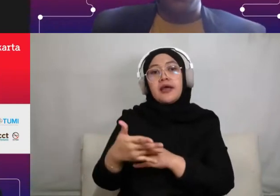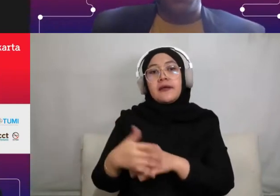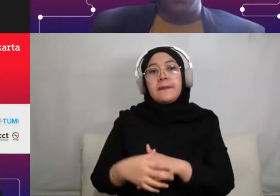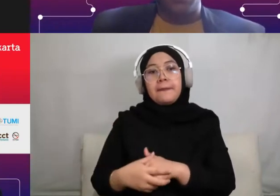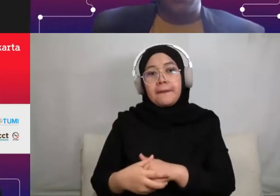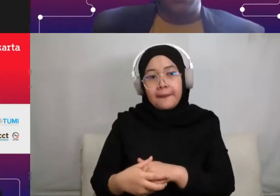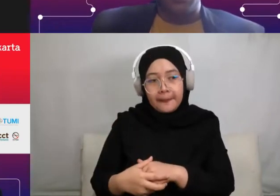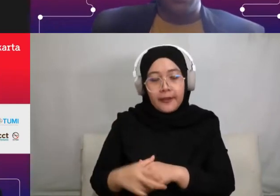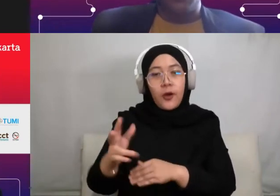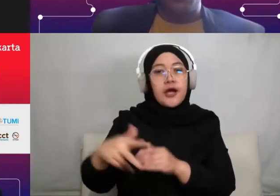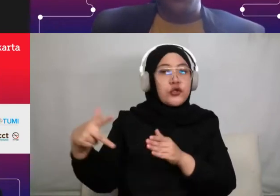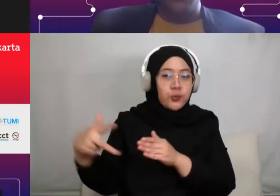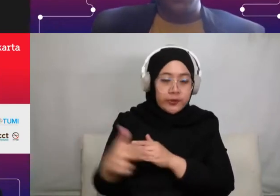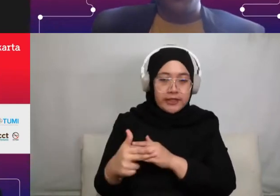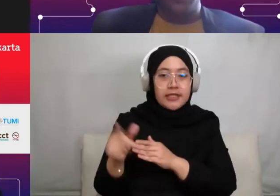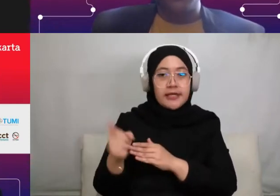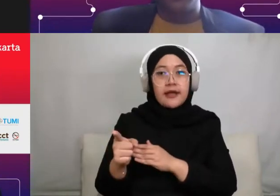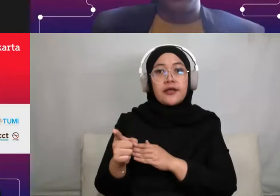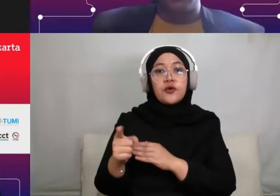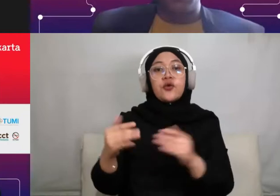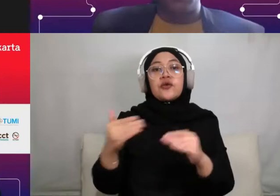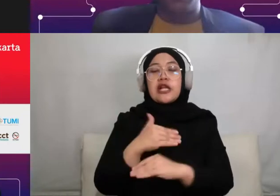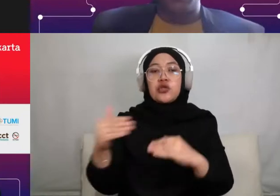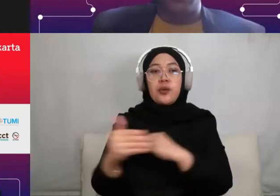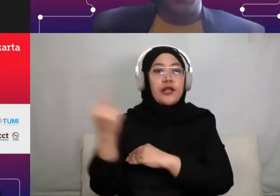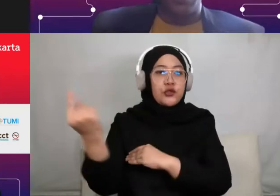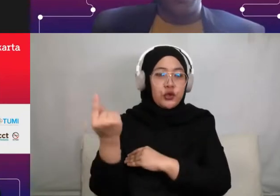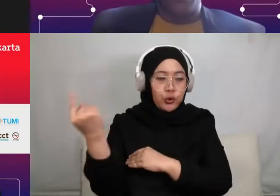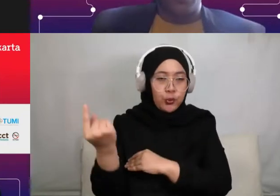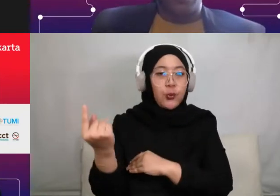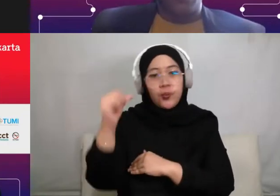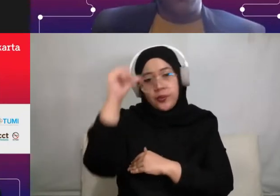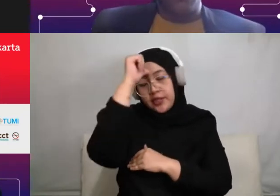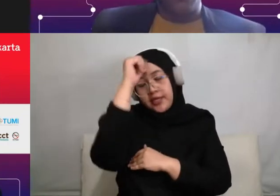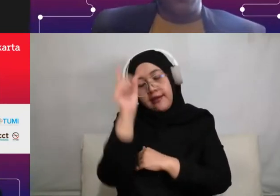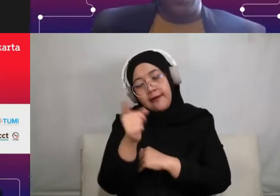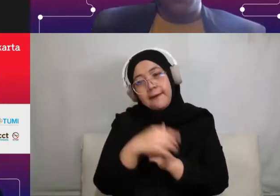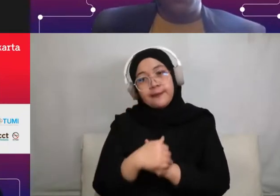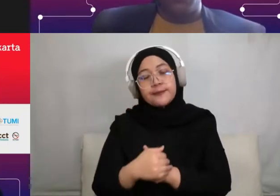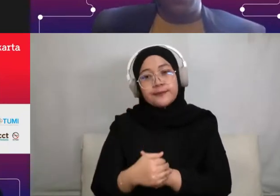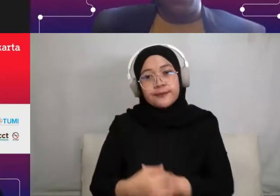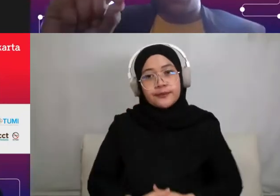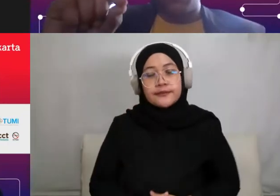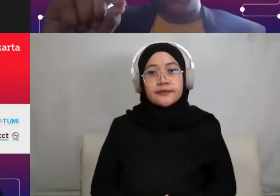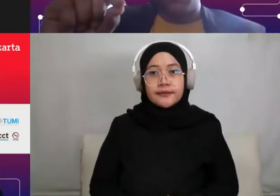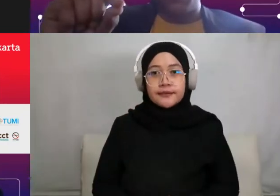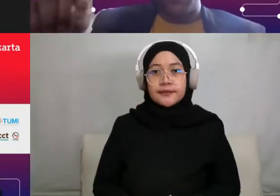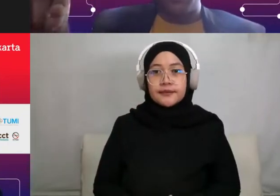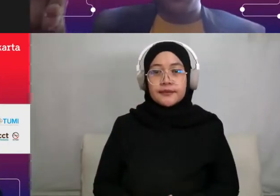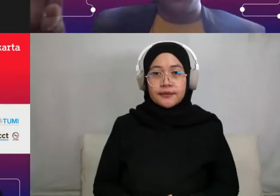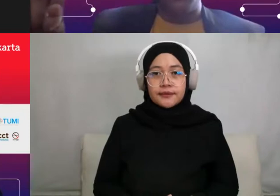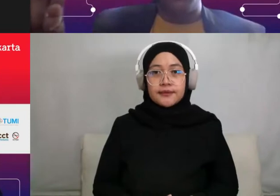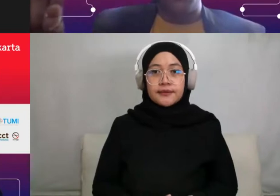transport is subsidized. So with which there is a financial stress on the government institute. Now, if they go for